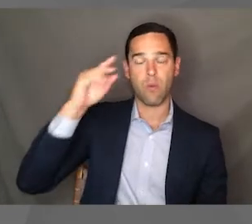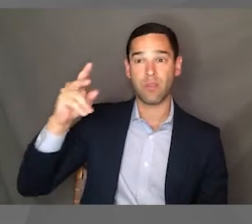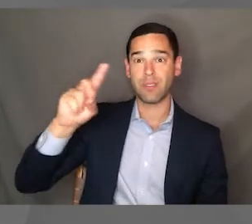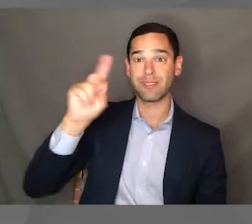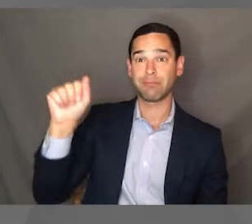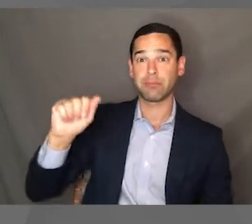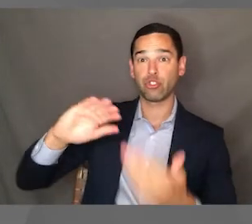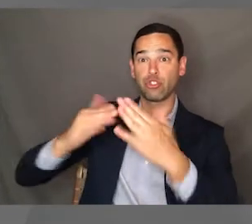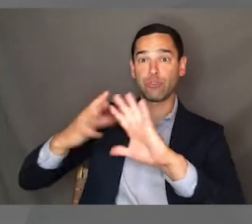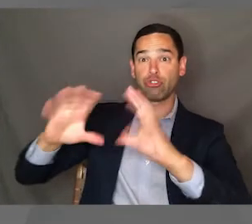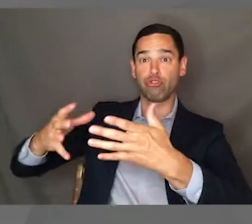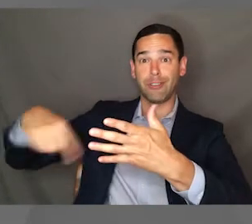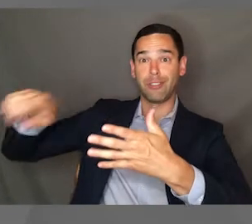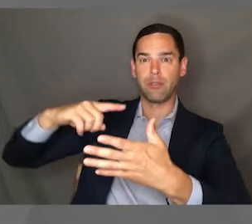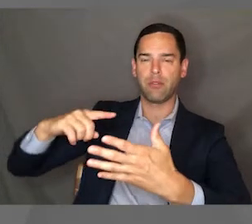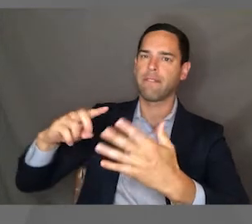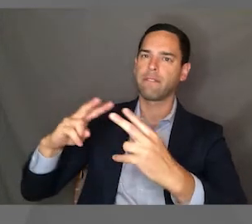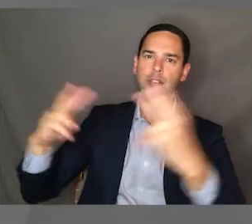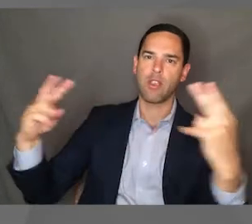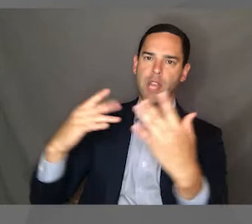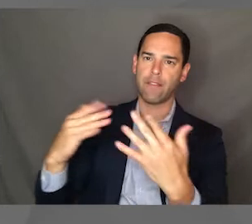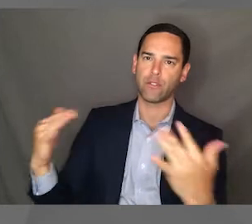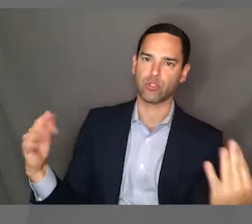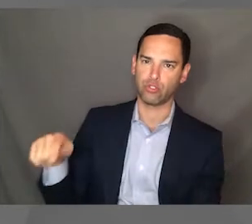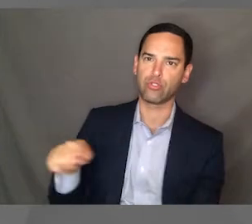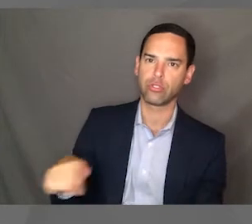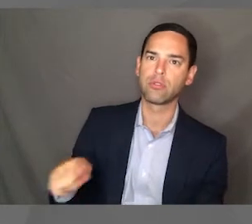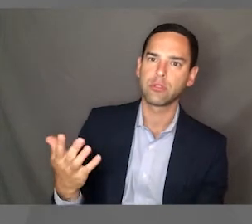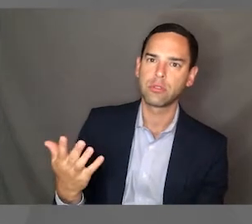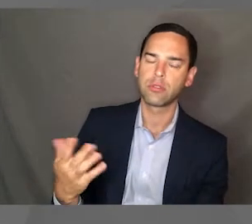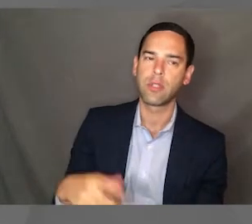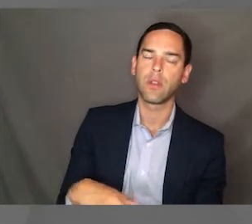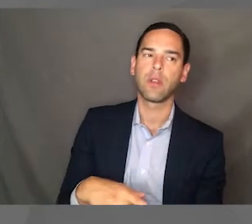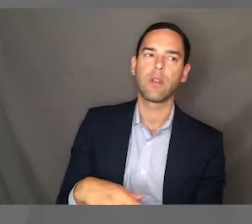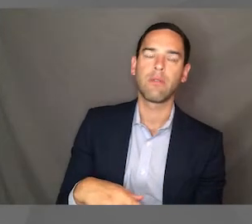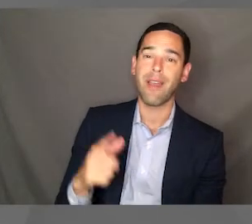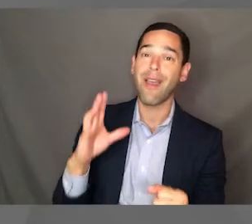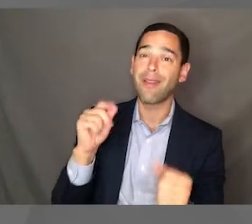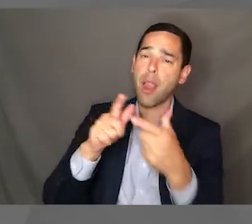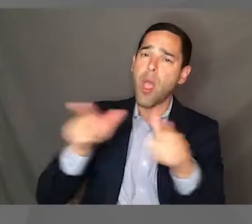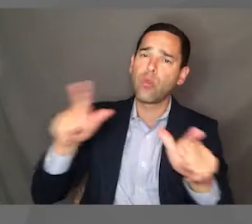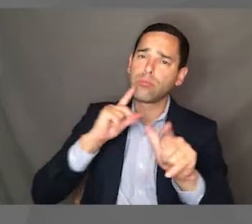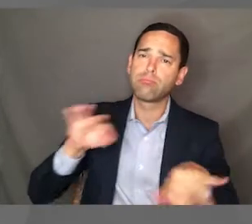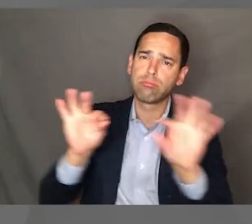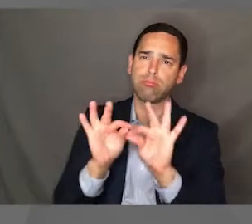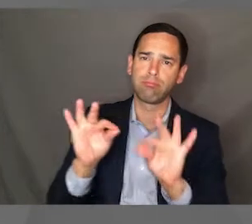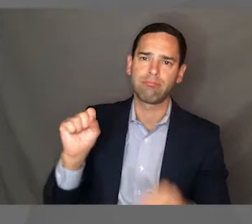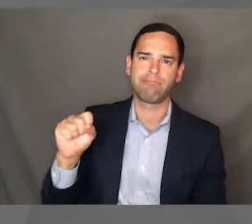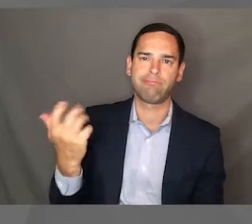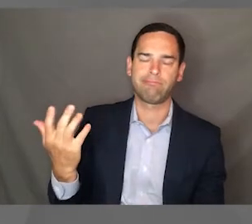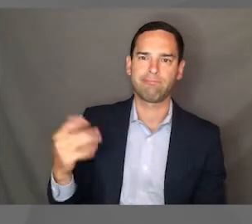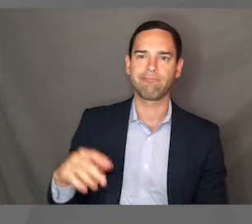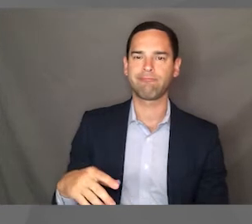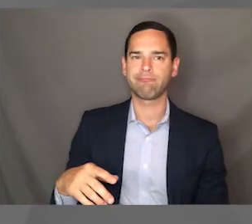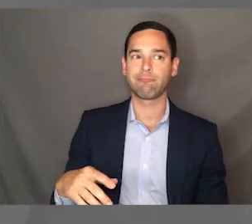community is highly diverse, and that language really matters, because using